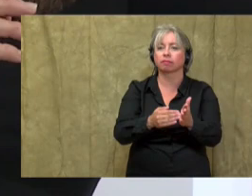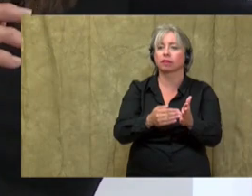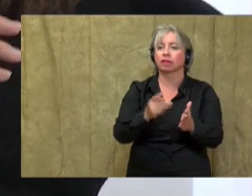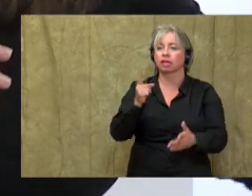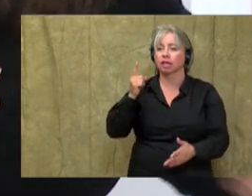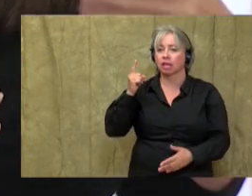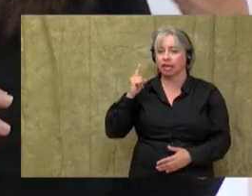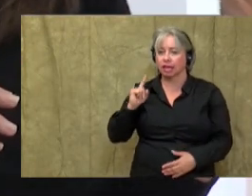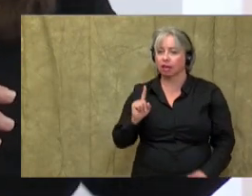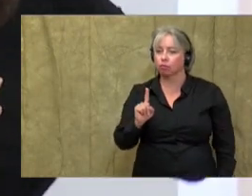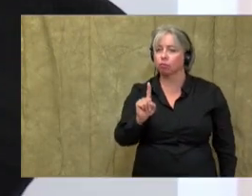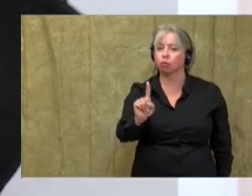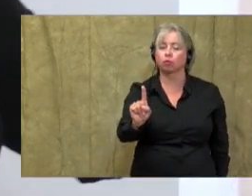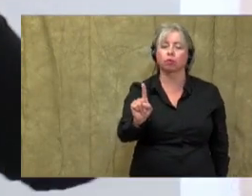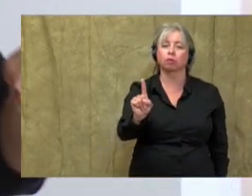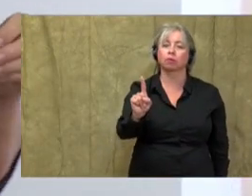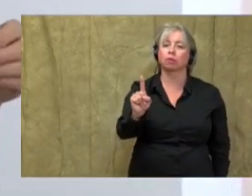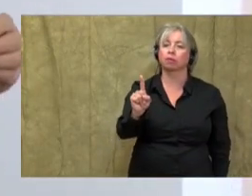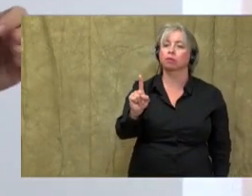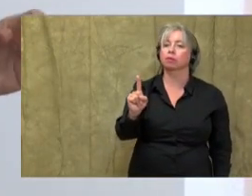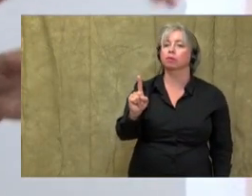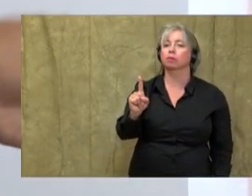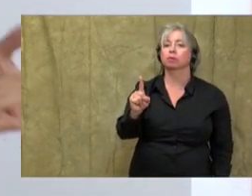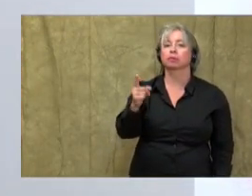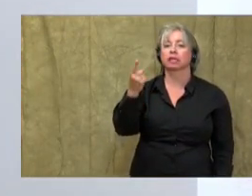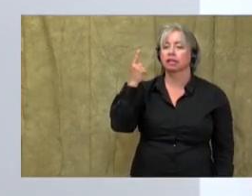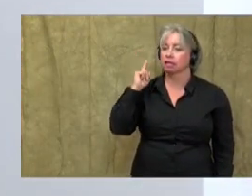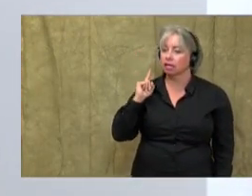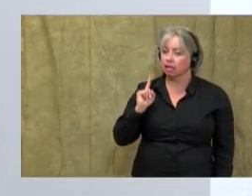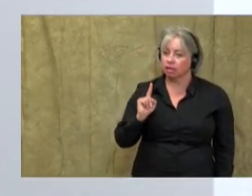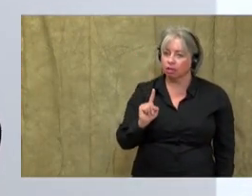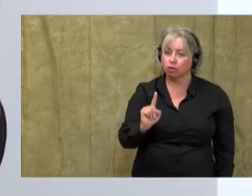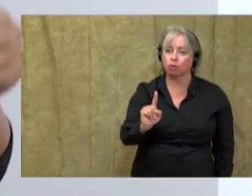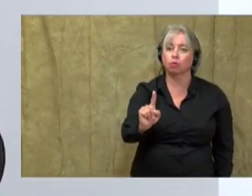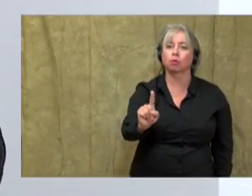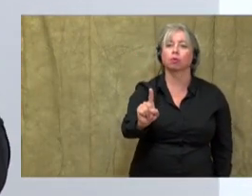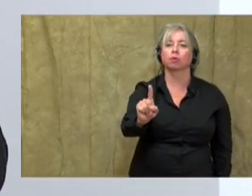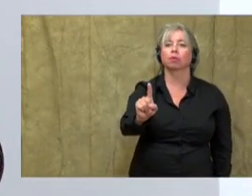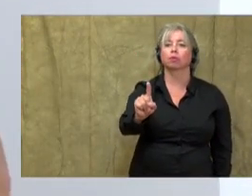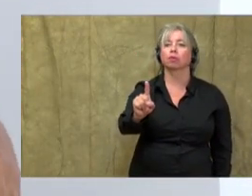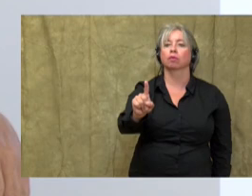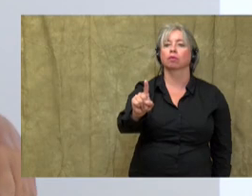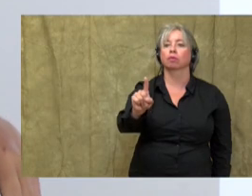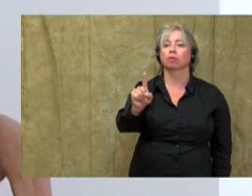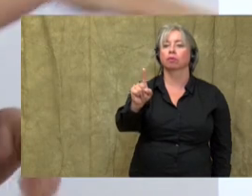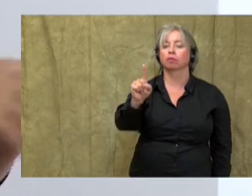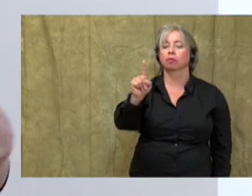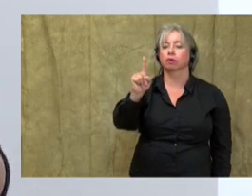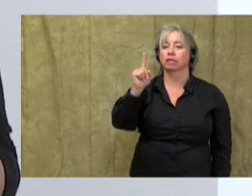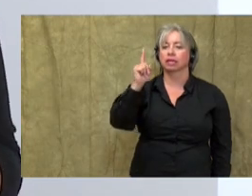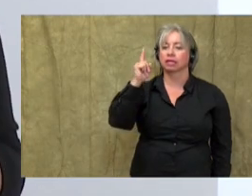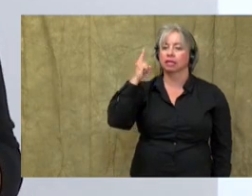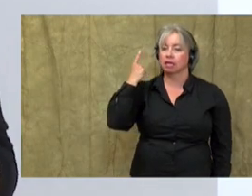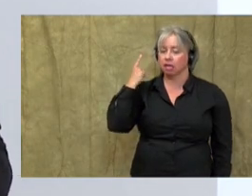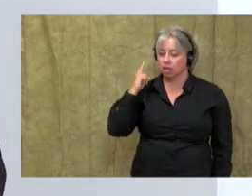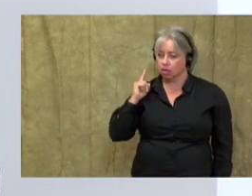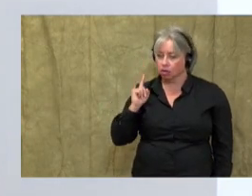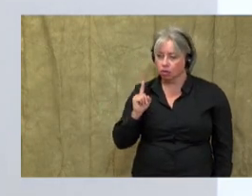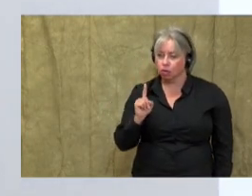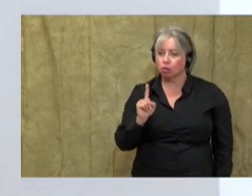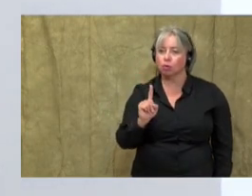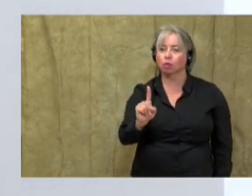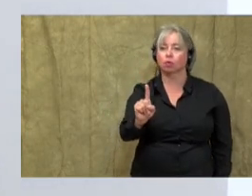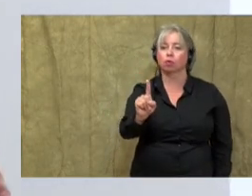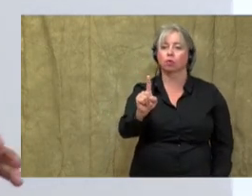that doorway at any given time. Just one person passing. Give it a few seconds. Another person passing through